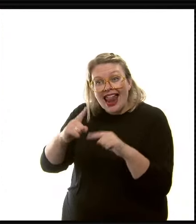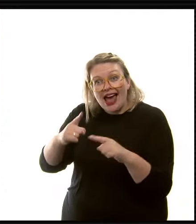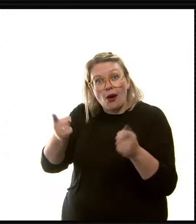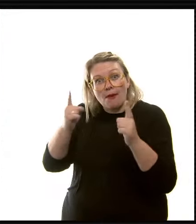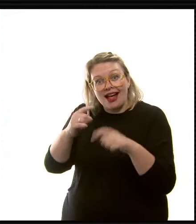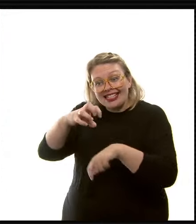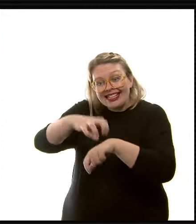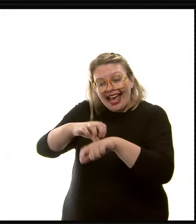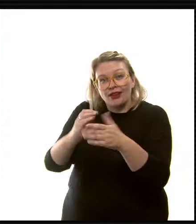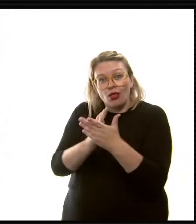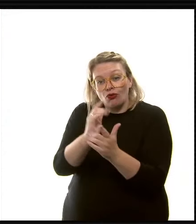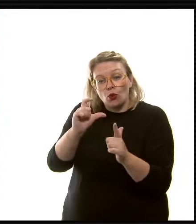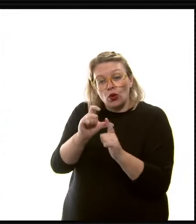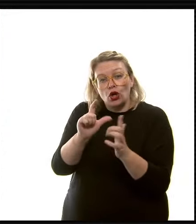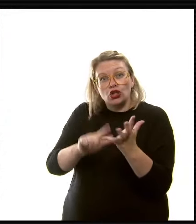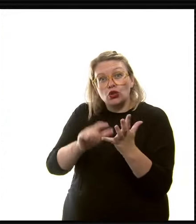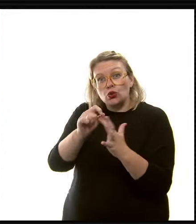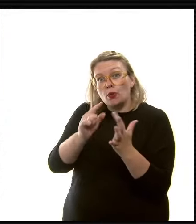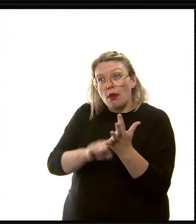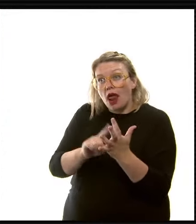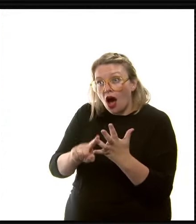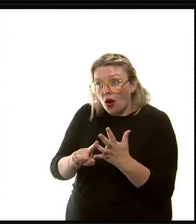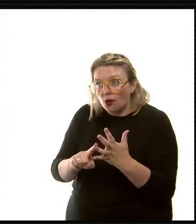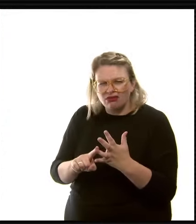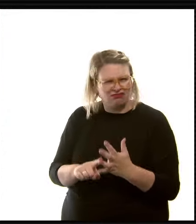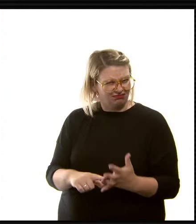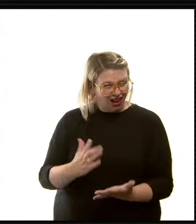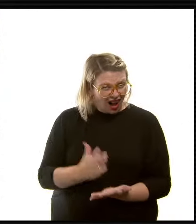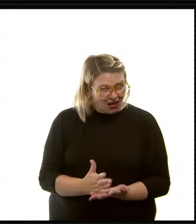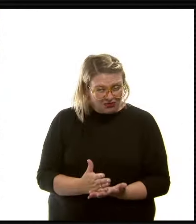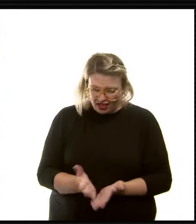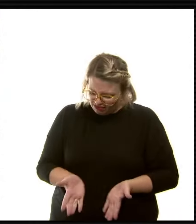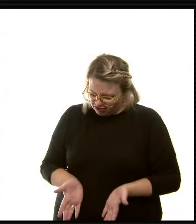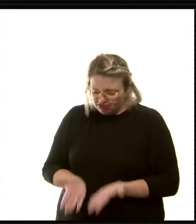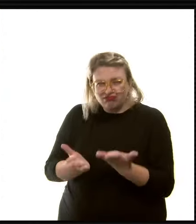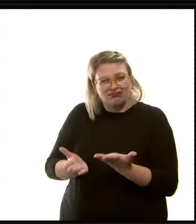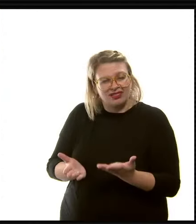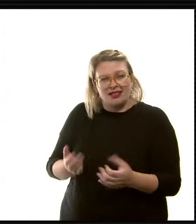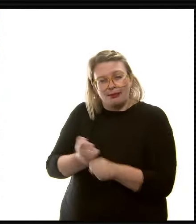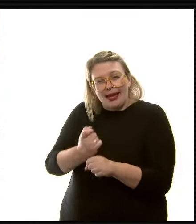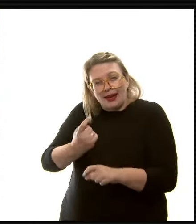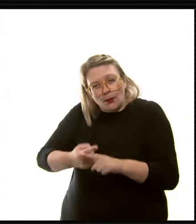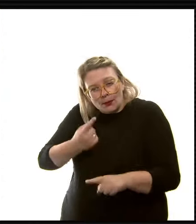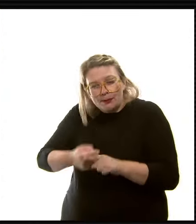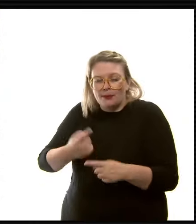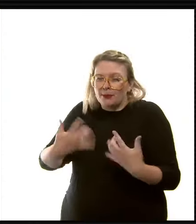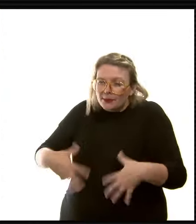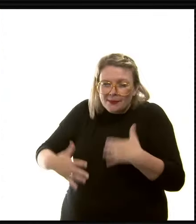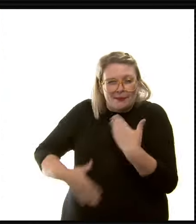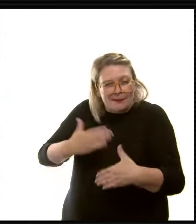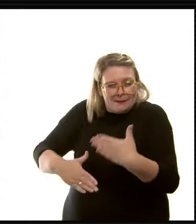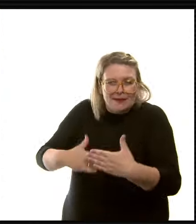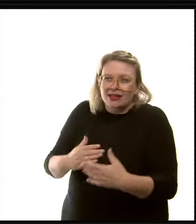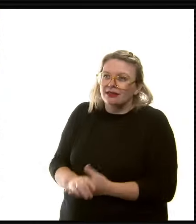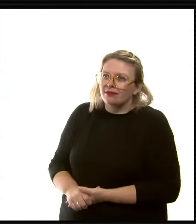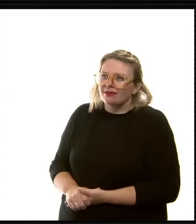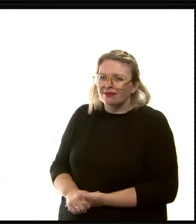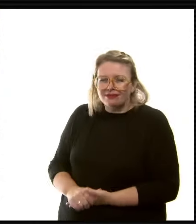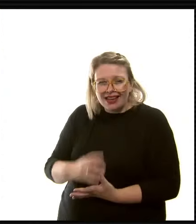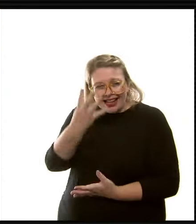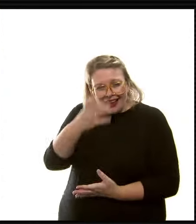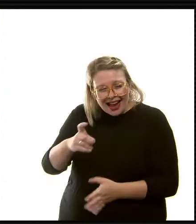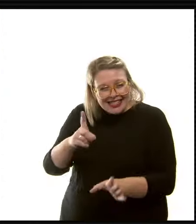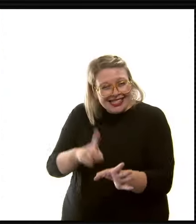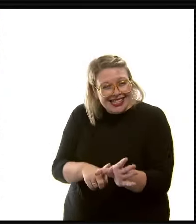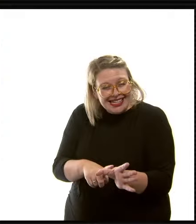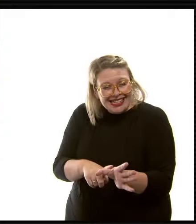using Duplo bricks. Seriously? Yes. So all you need to do is make it awesome and make it fast. Bye. Oh, thanks. I mean, 90 years of Lego